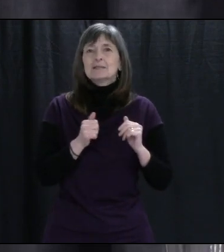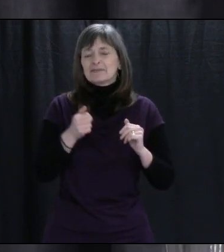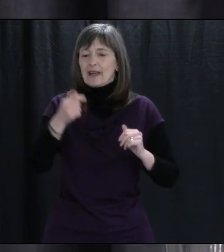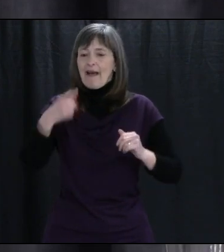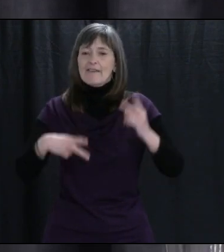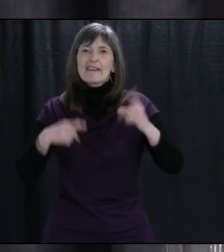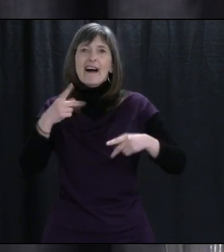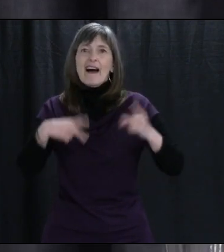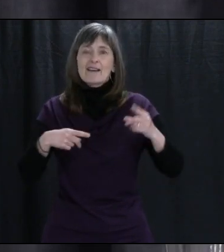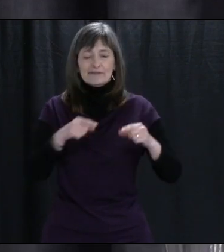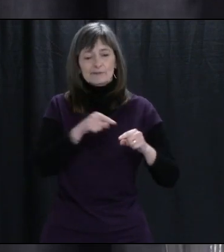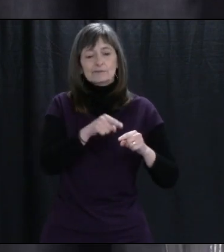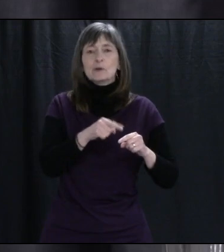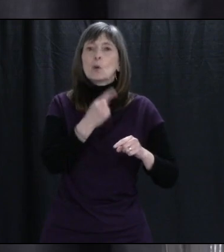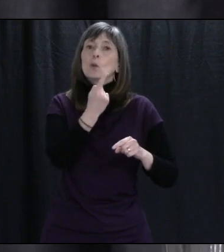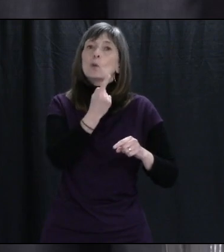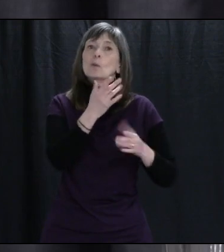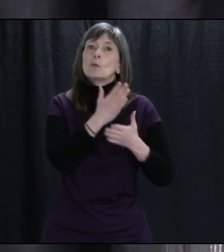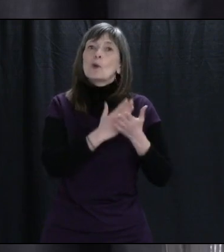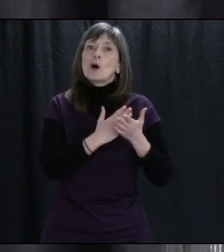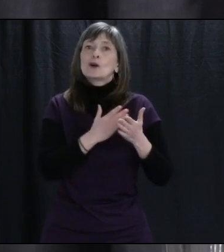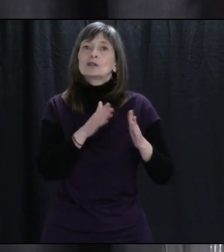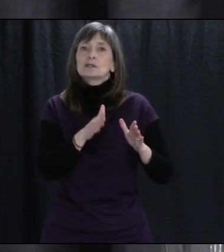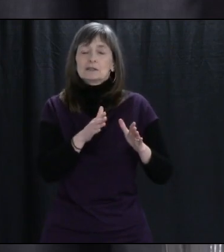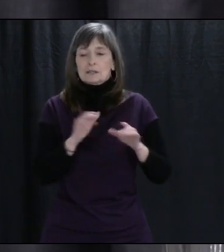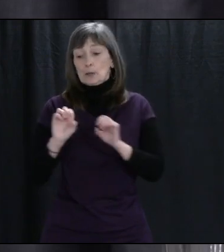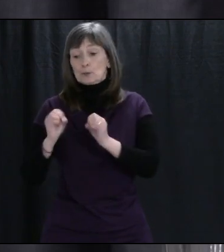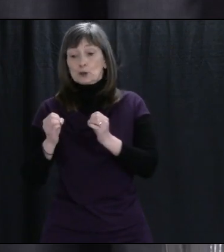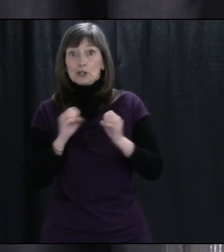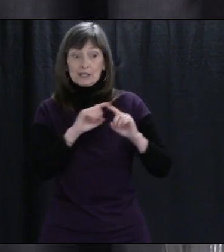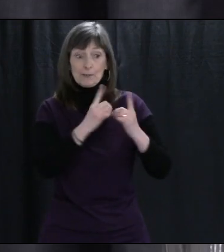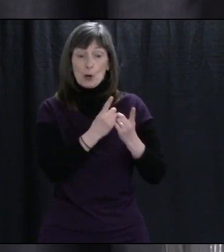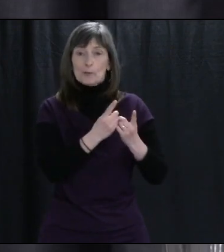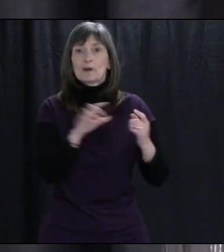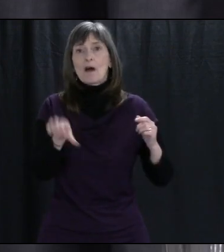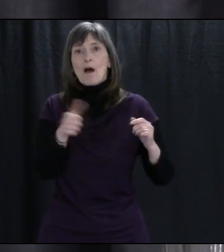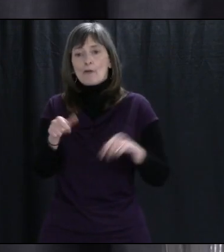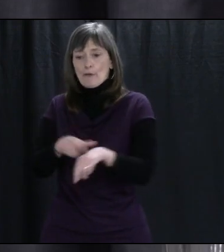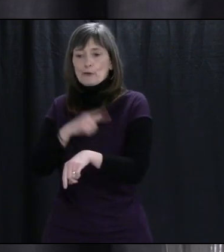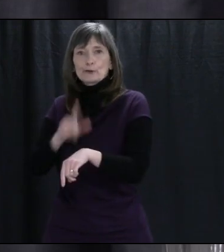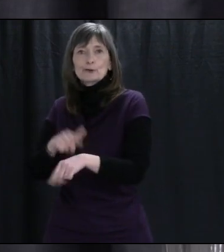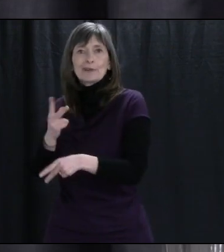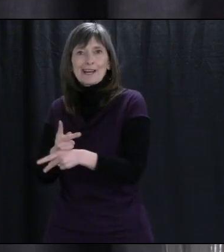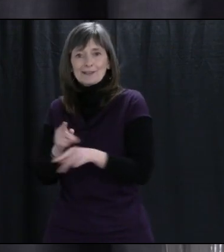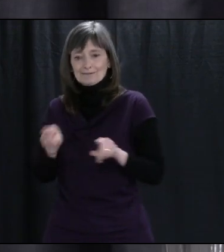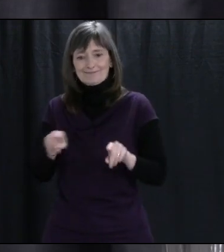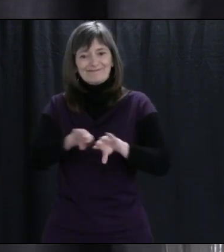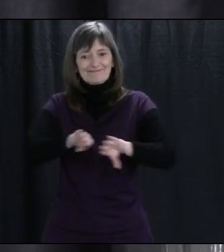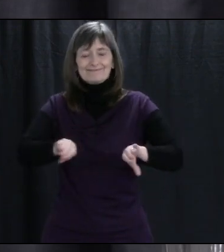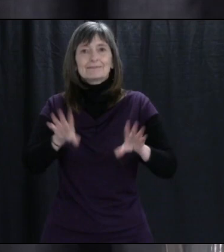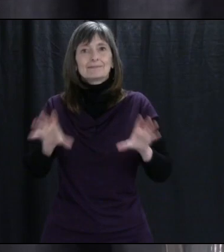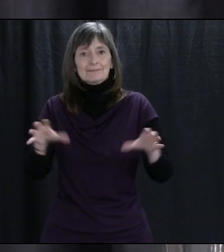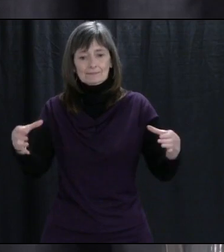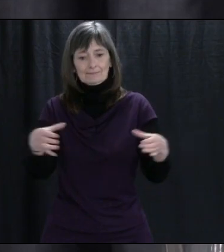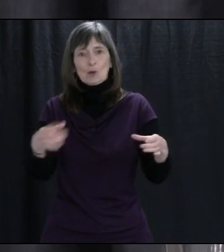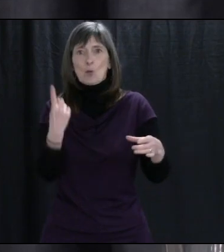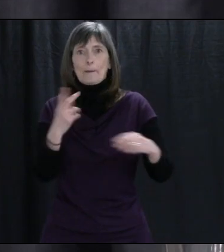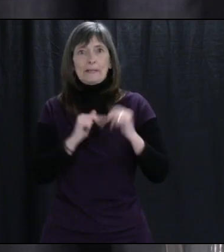has a walk-in Category B emergency department, and those facilities have